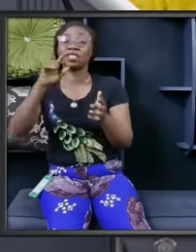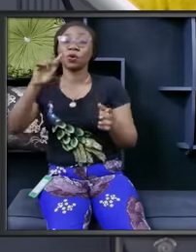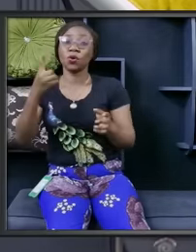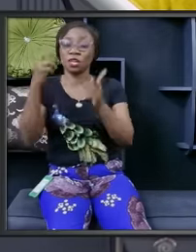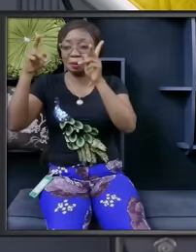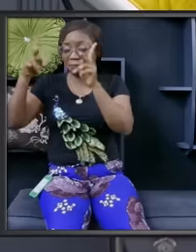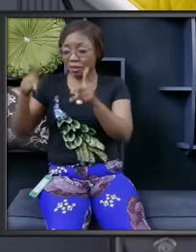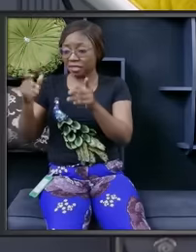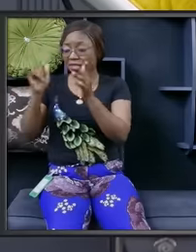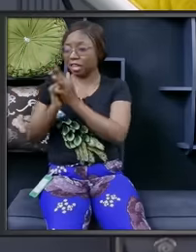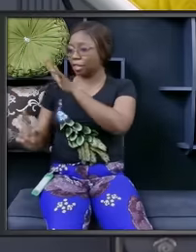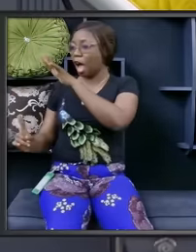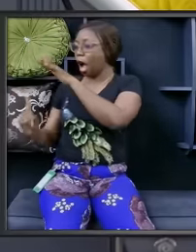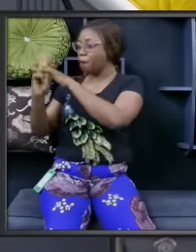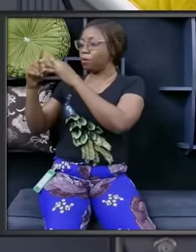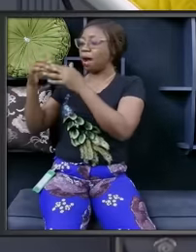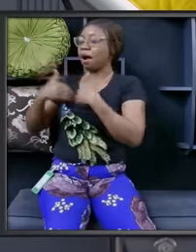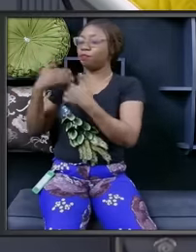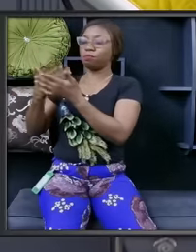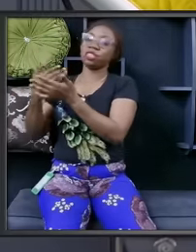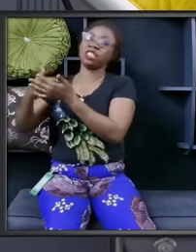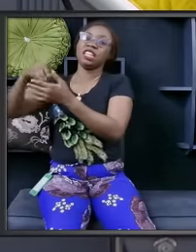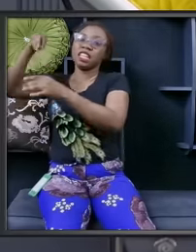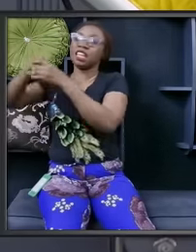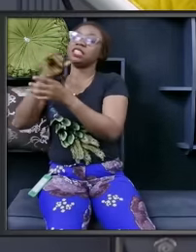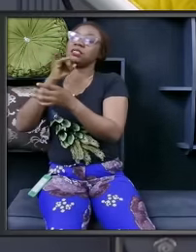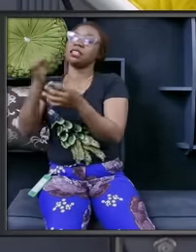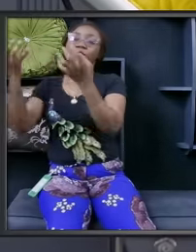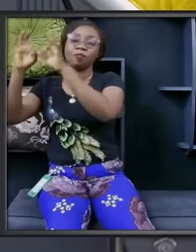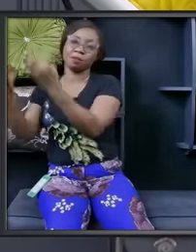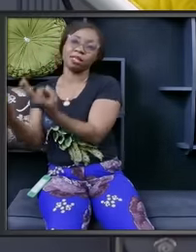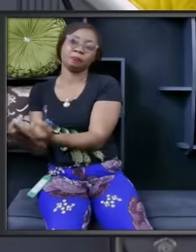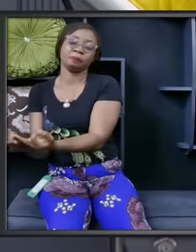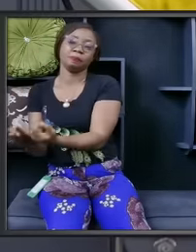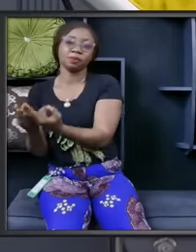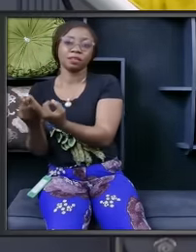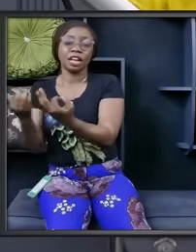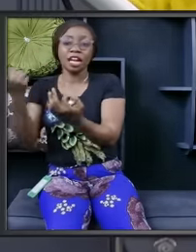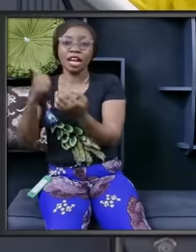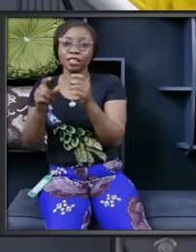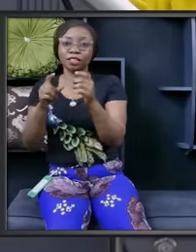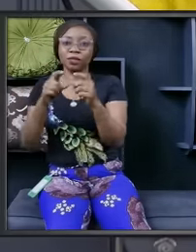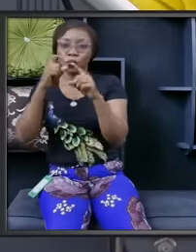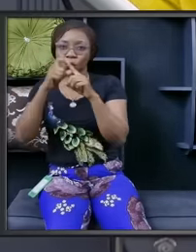money from pass the, for the family for the whole place. So anything, any word that comes out of his mouth